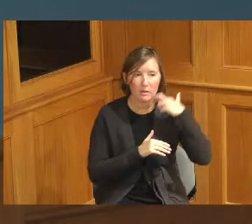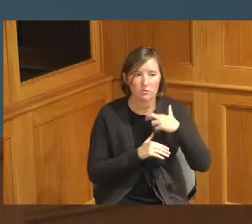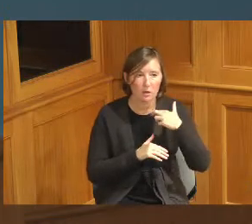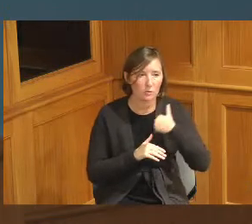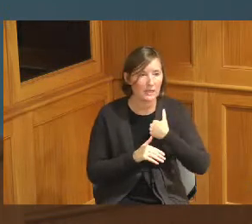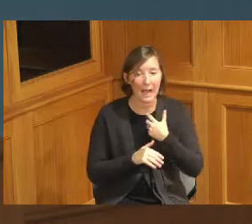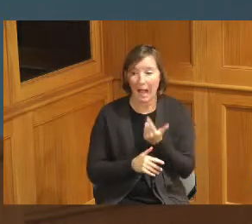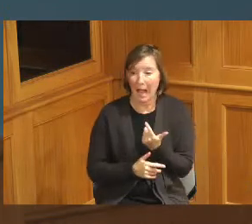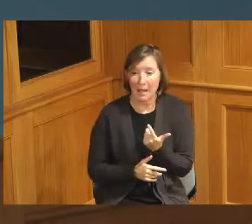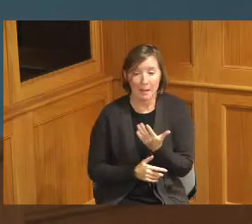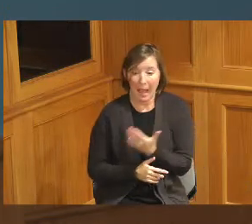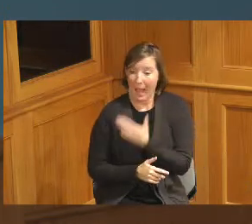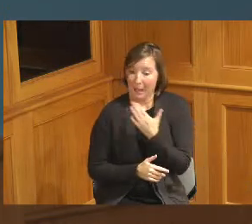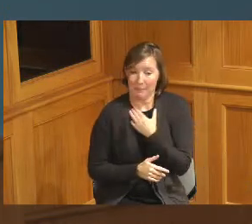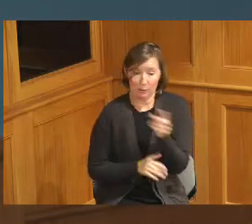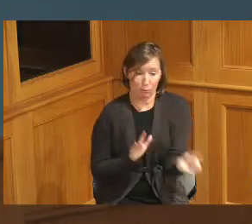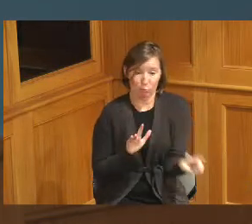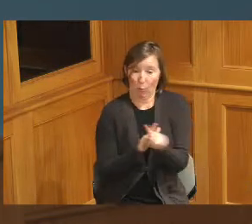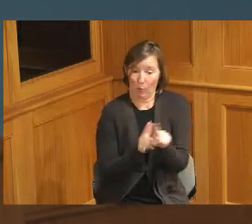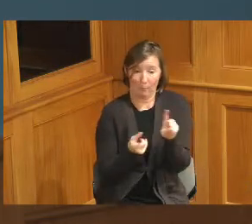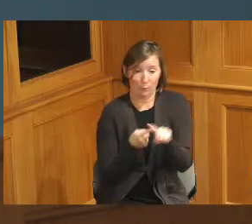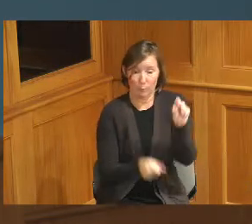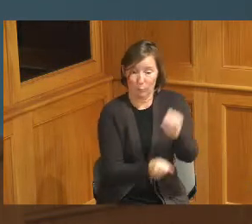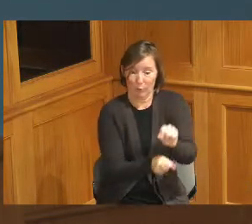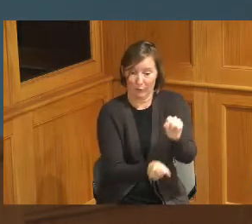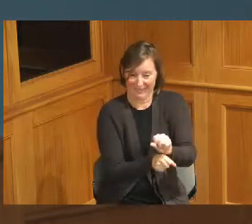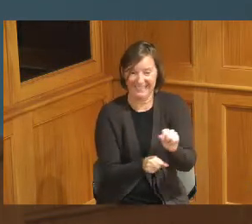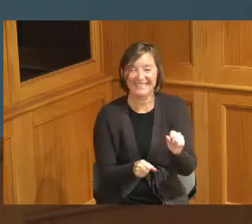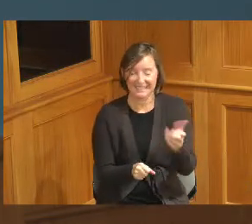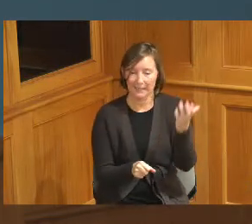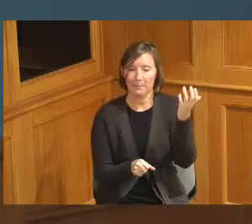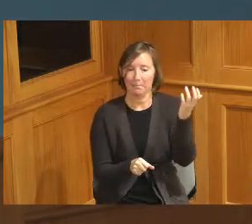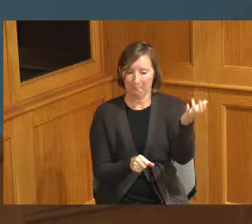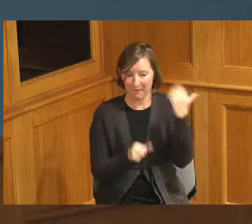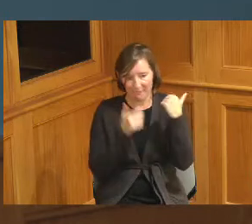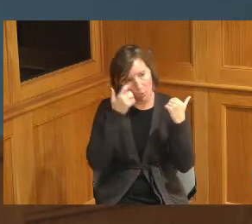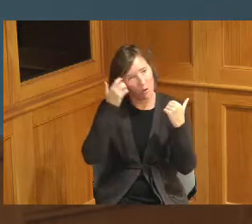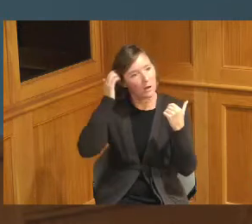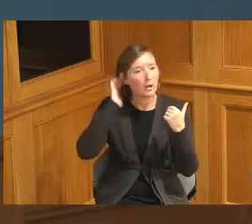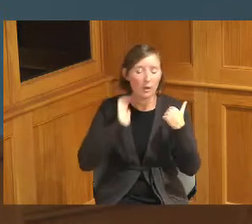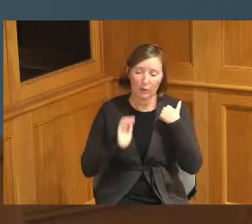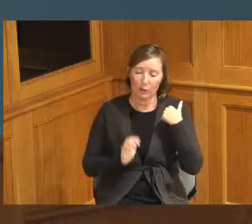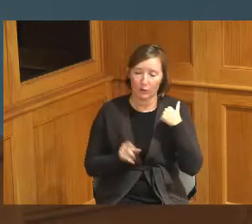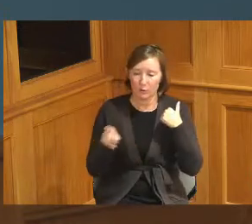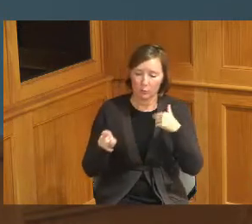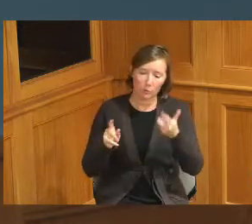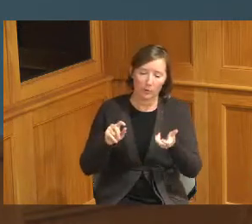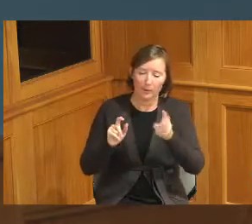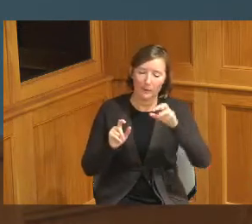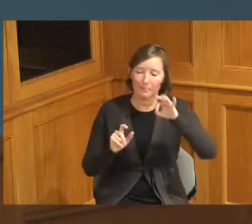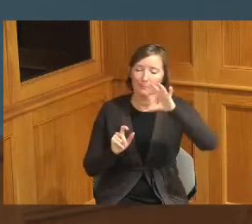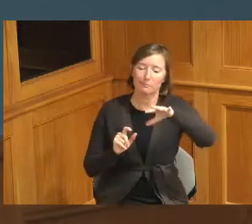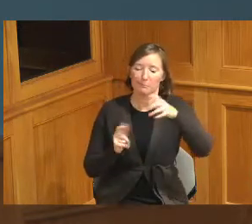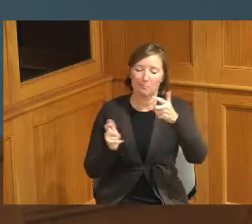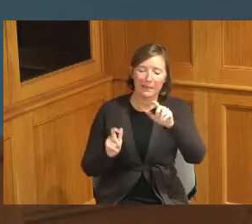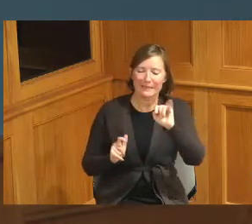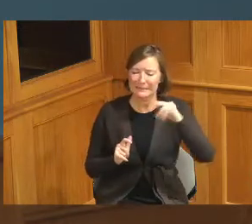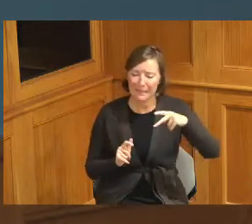just tipping you because you showed up. Whereas before, we were tipping people because they just went. You get a bigger tip because you just